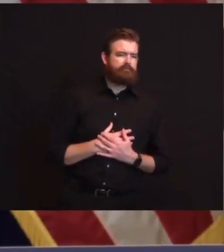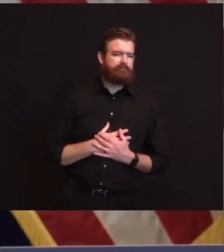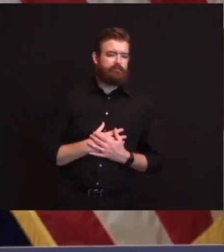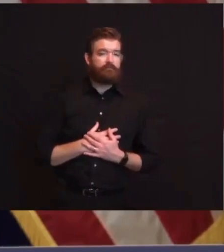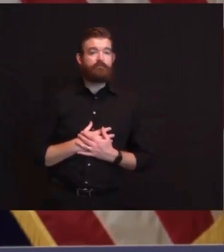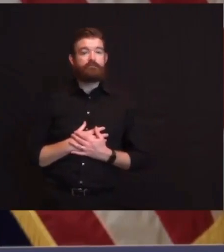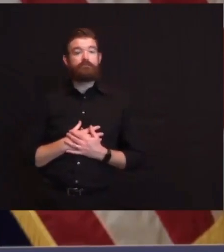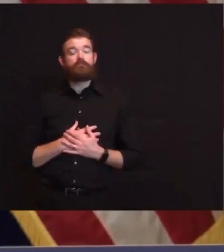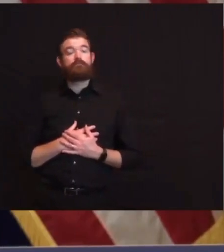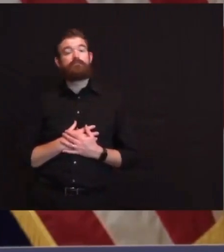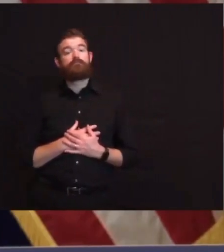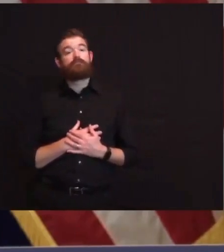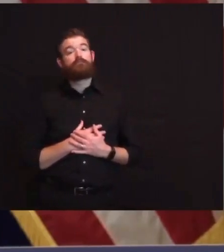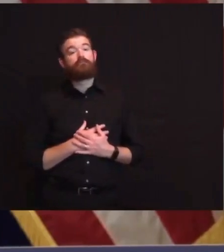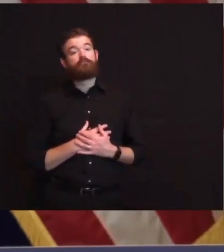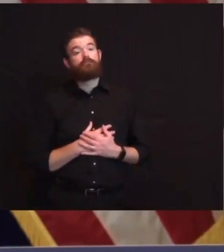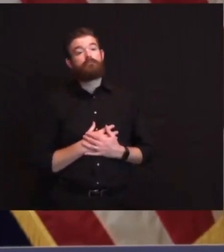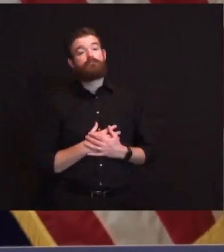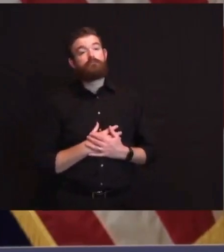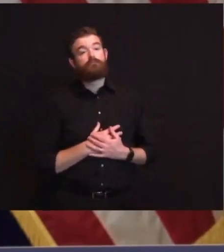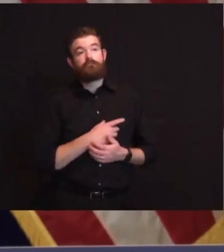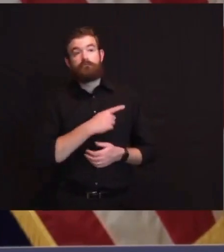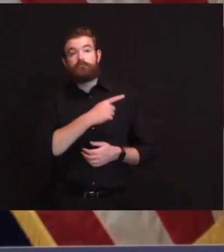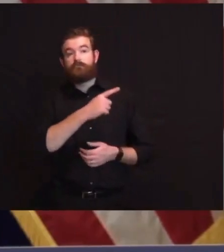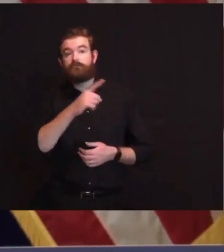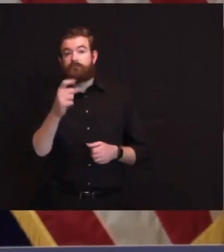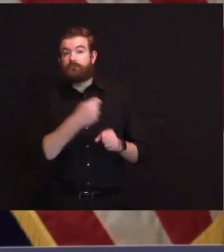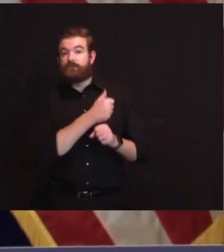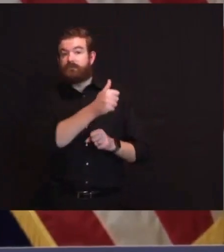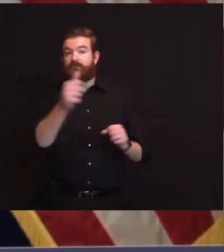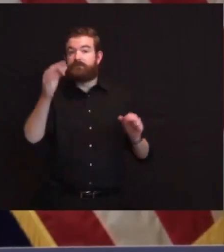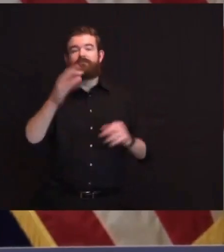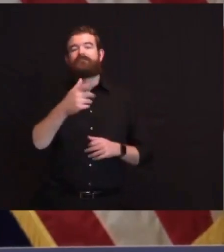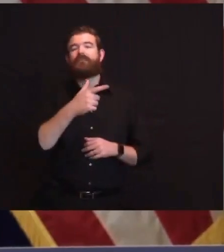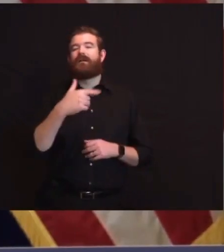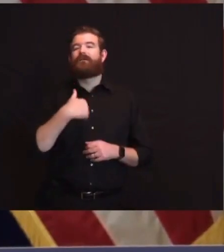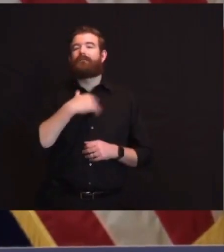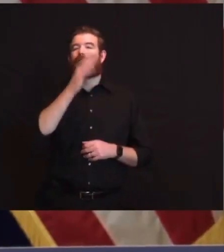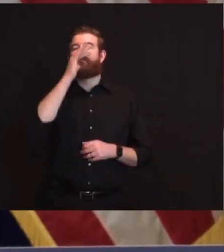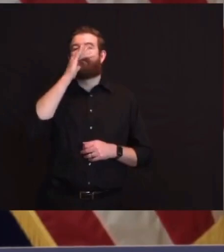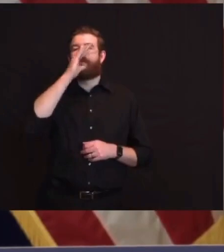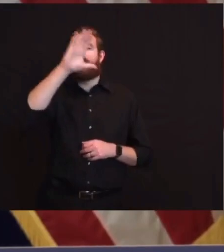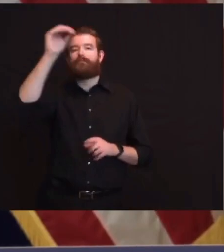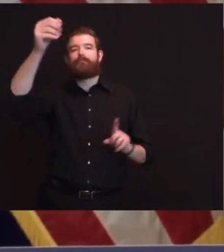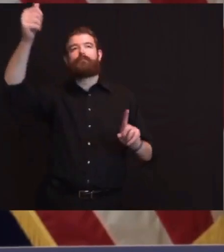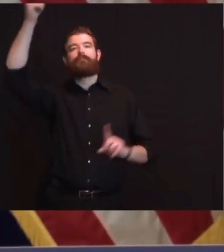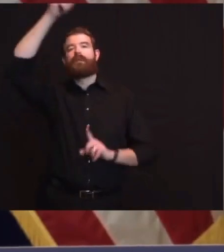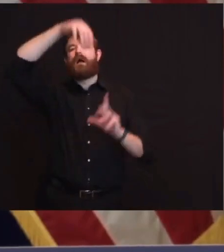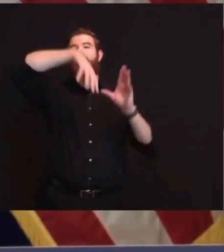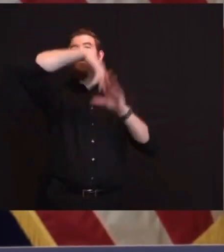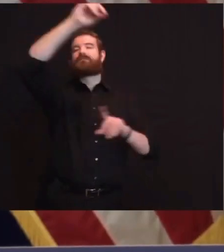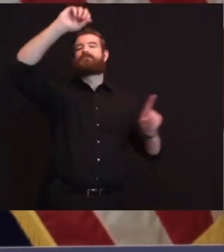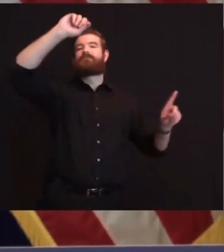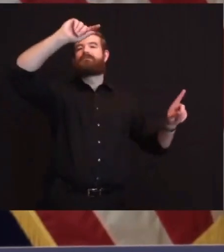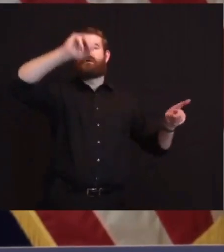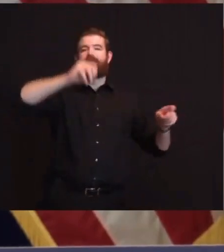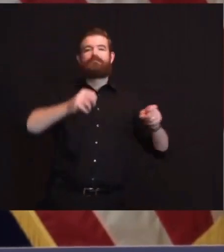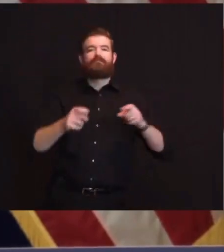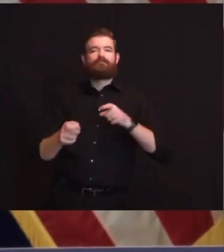is outside of the state of New Jersey. And they had to justify to higher